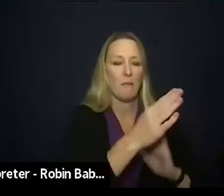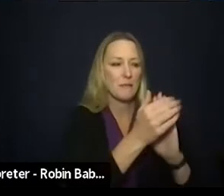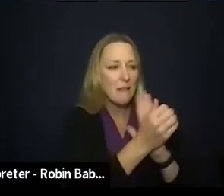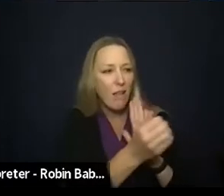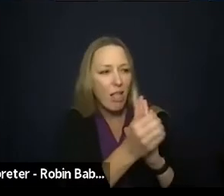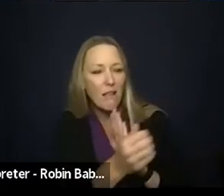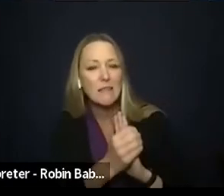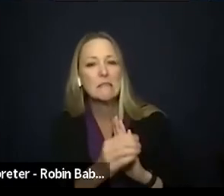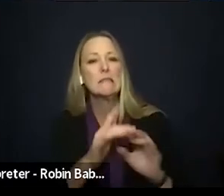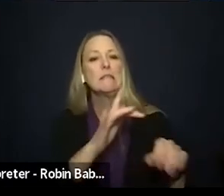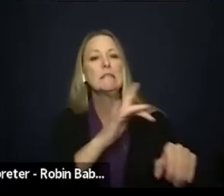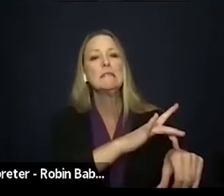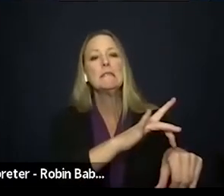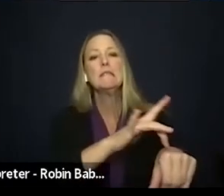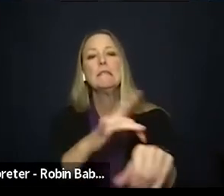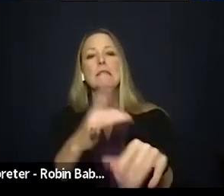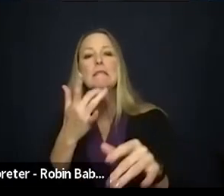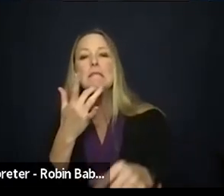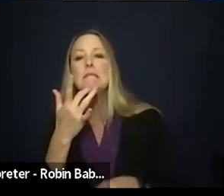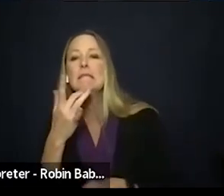communications world